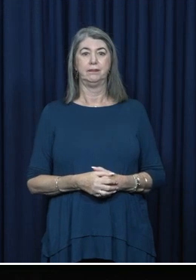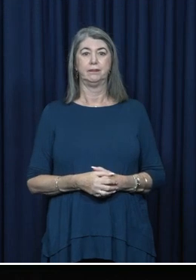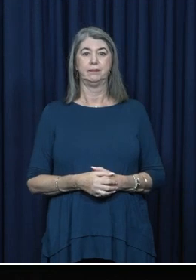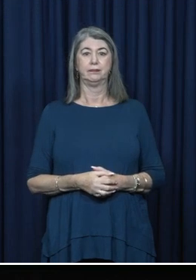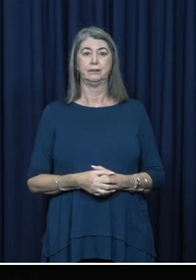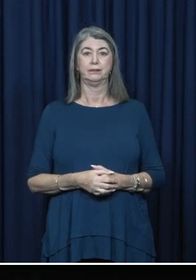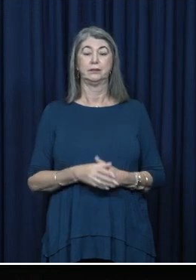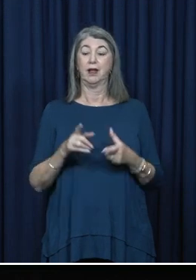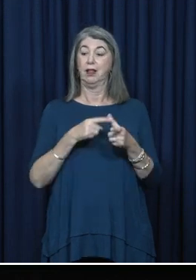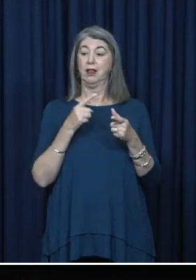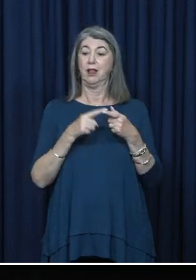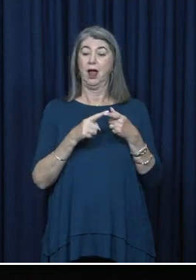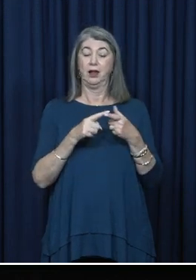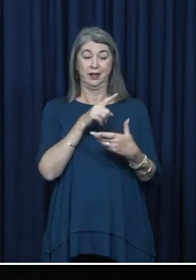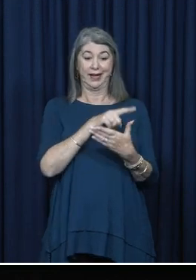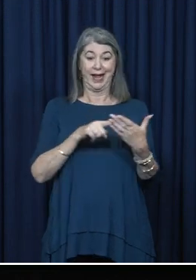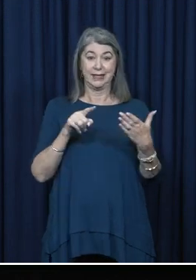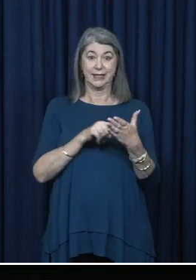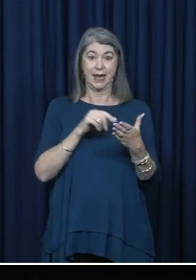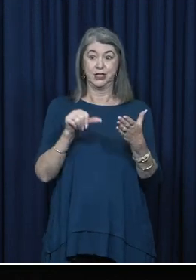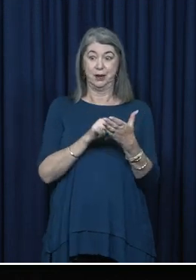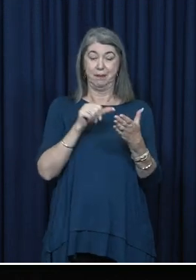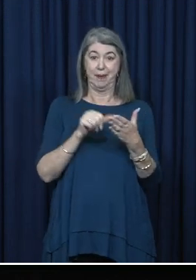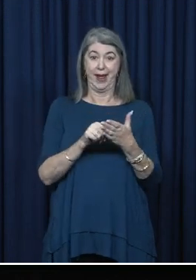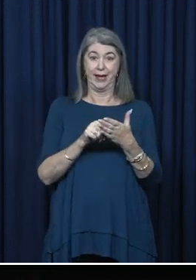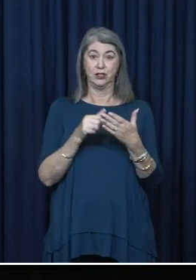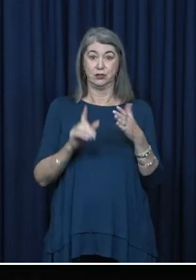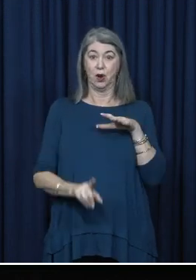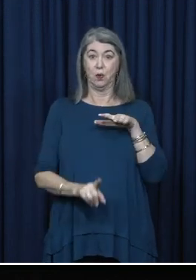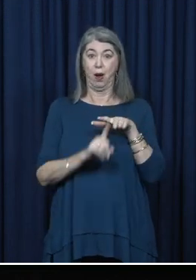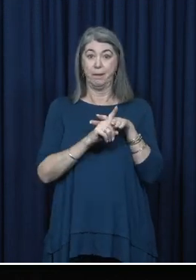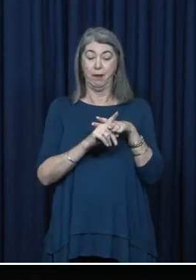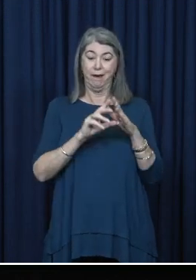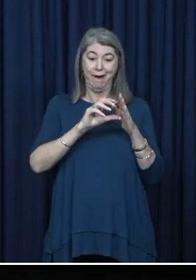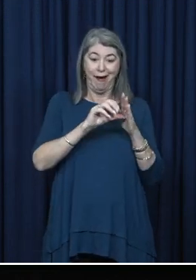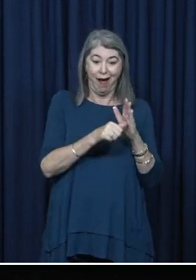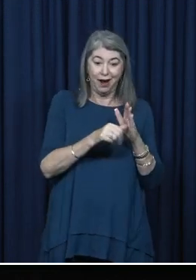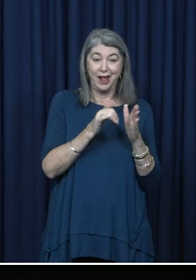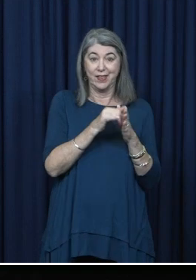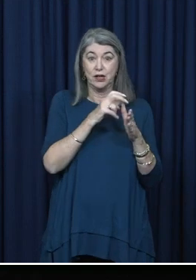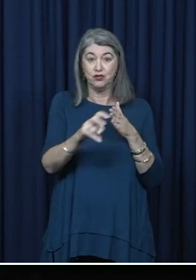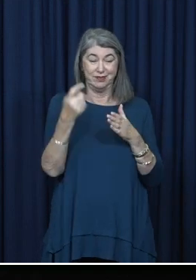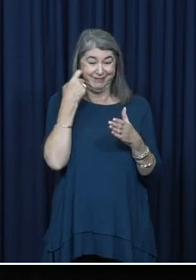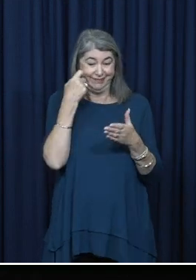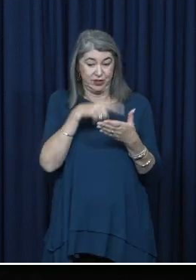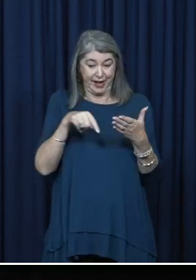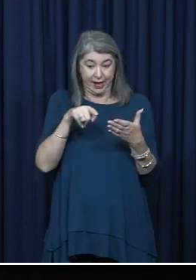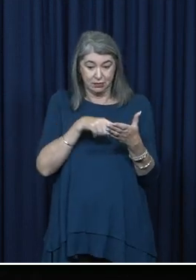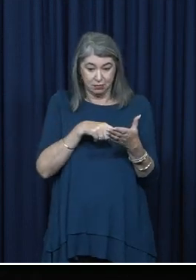It's going to go to my cancellation page, highlight the trip I just canceled,